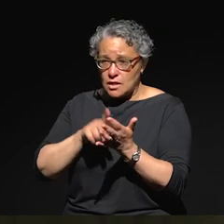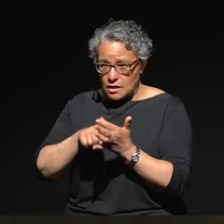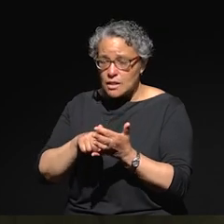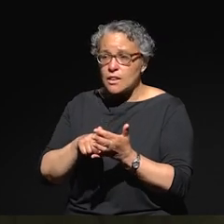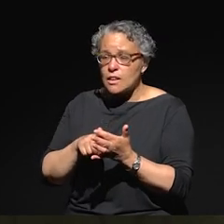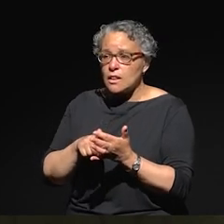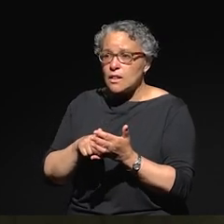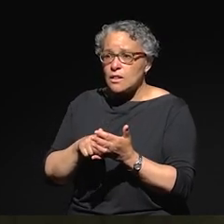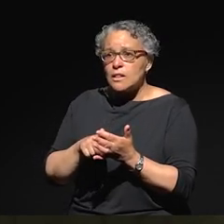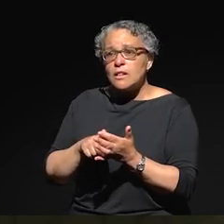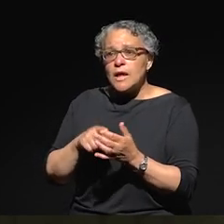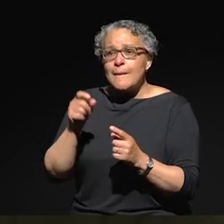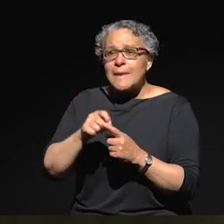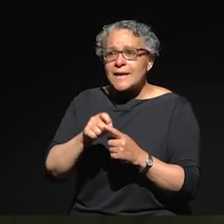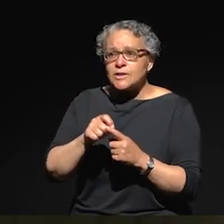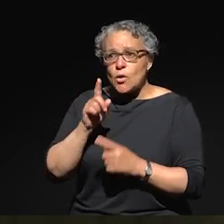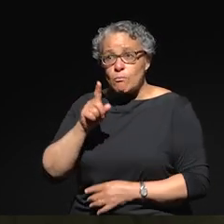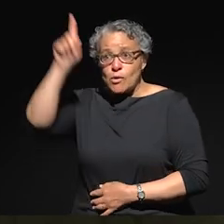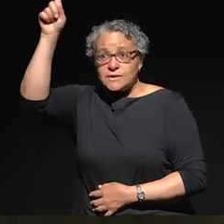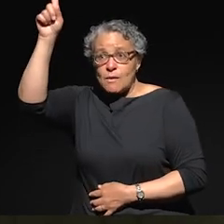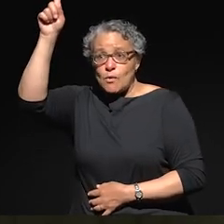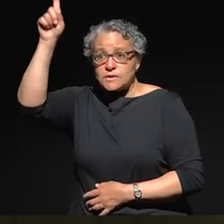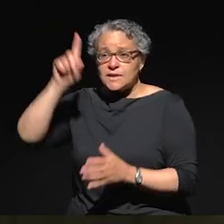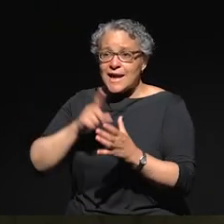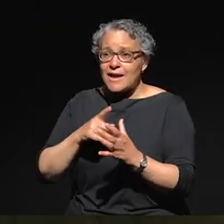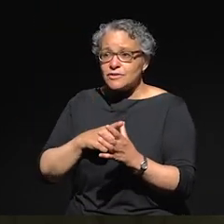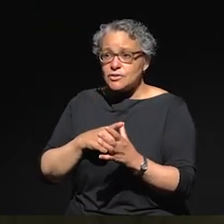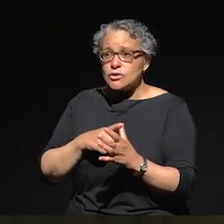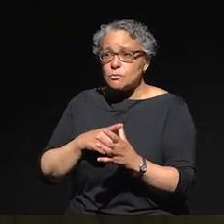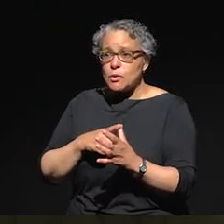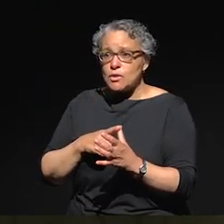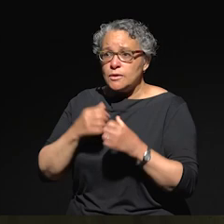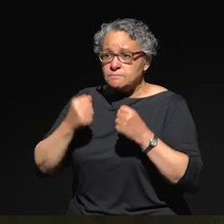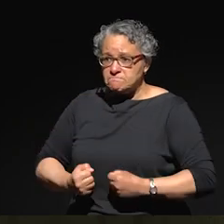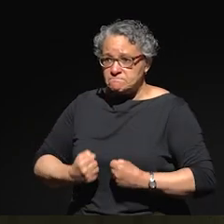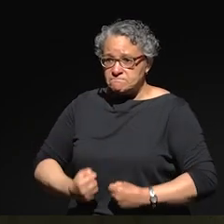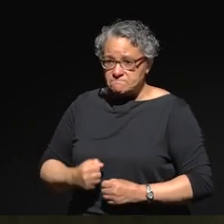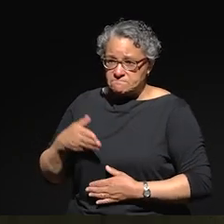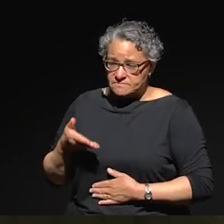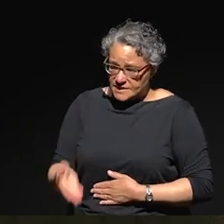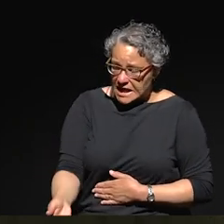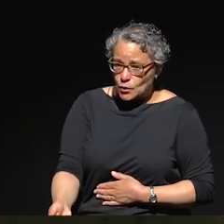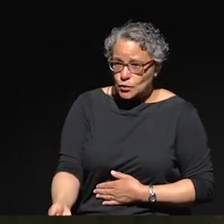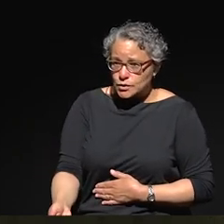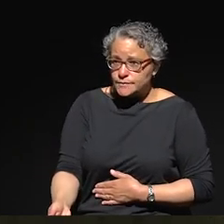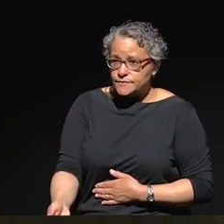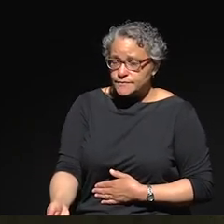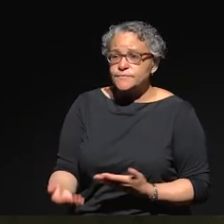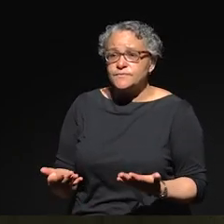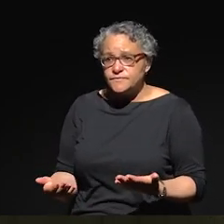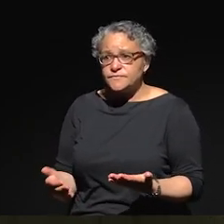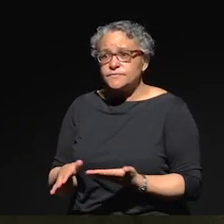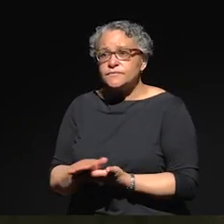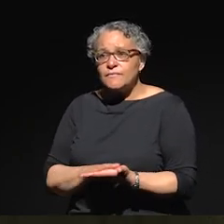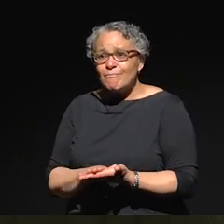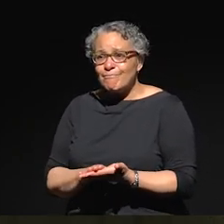and point upwards, whereas Aristotle is very firmly planted on the ground and gestures downwards. This indicates